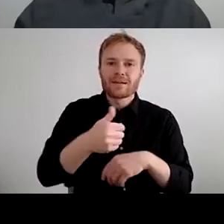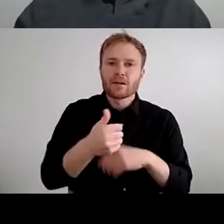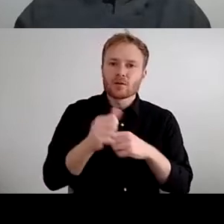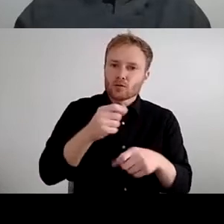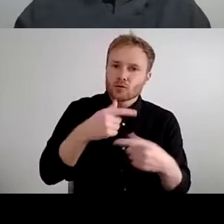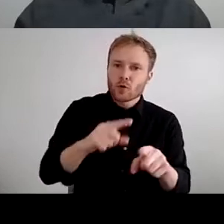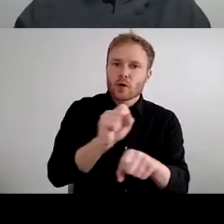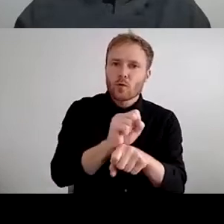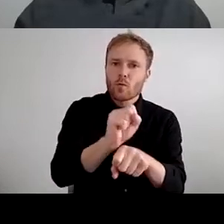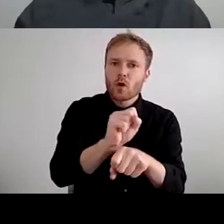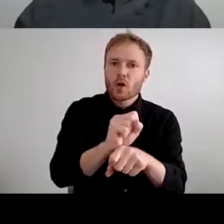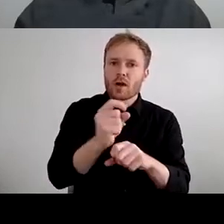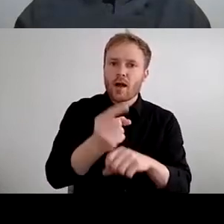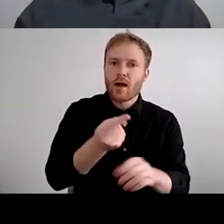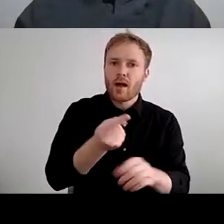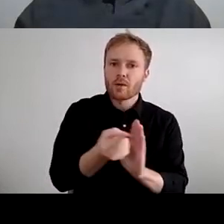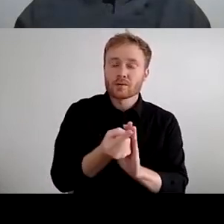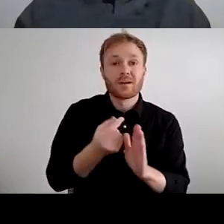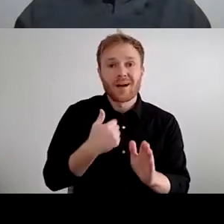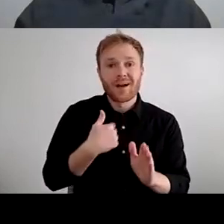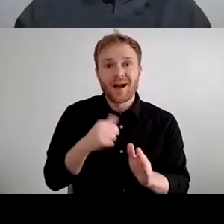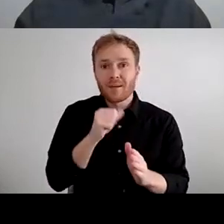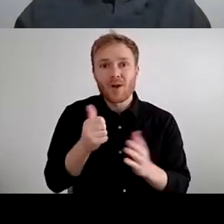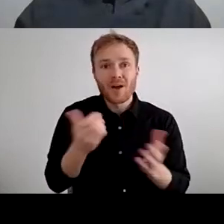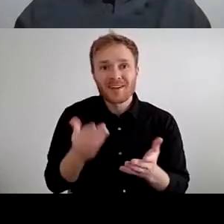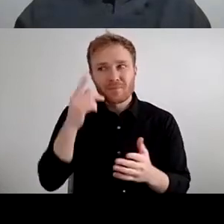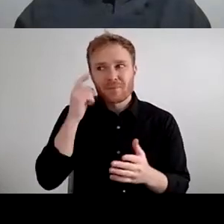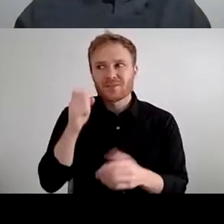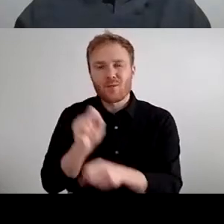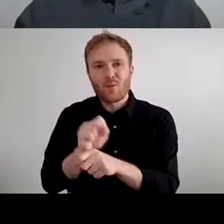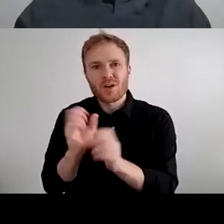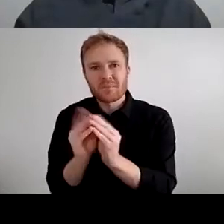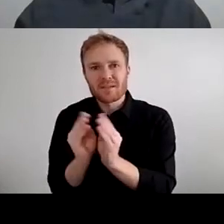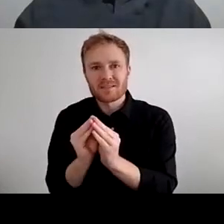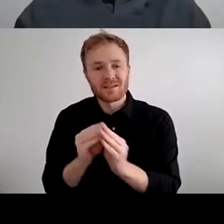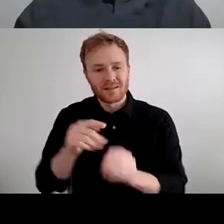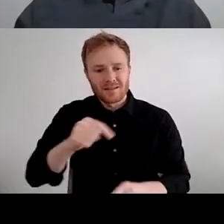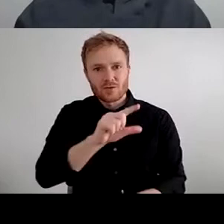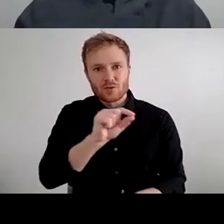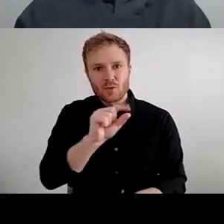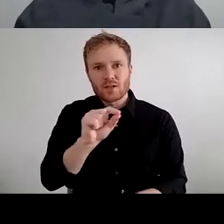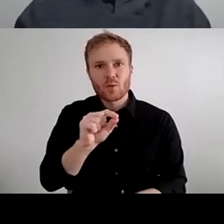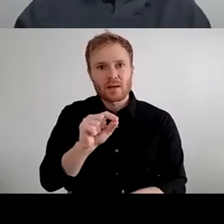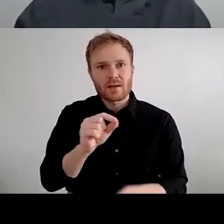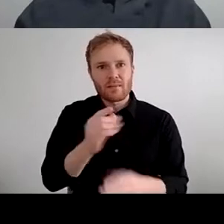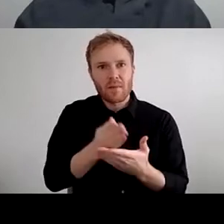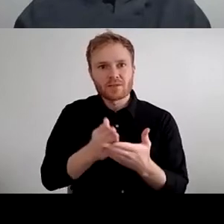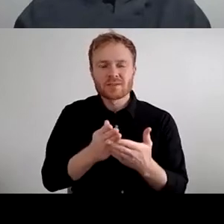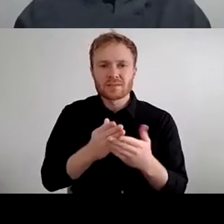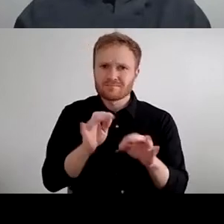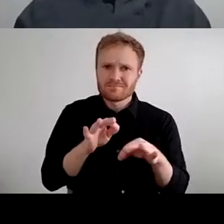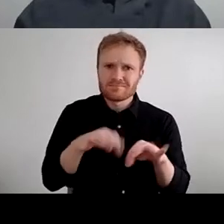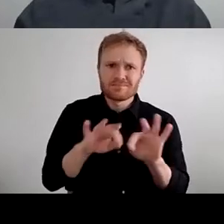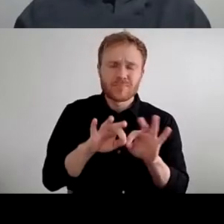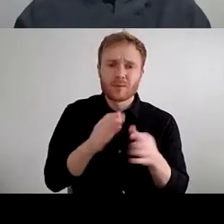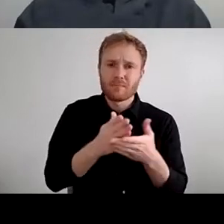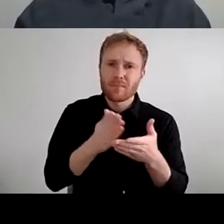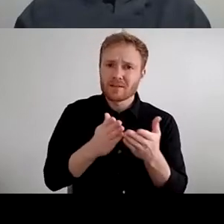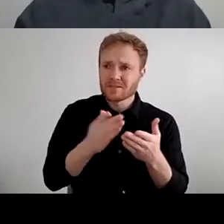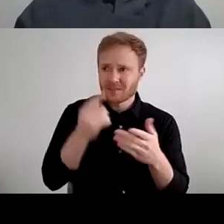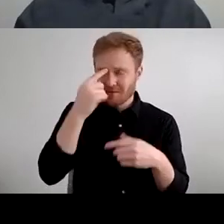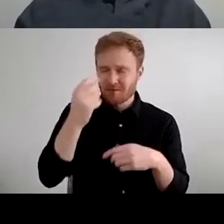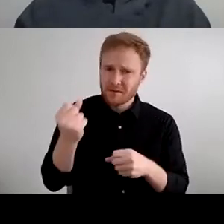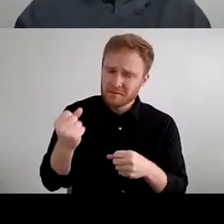because of a work meeting. This 2021 budget is one of the most important budgets to be passed in almost a decade, and instead of opening up